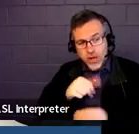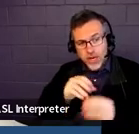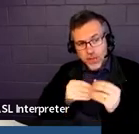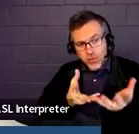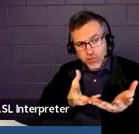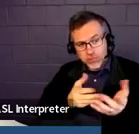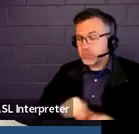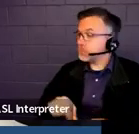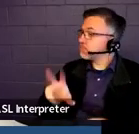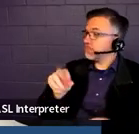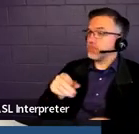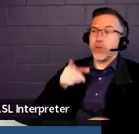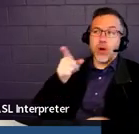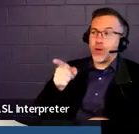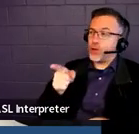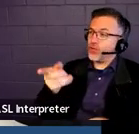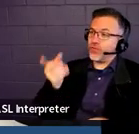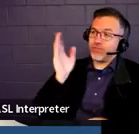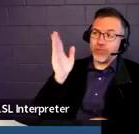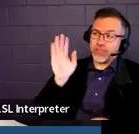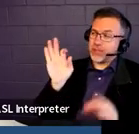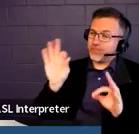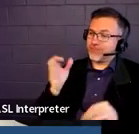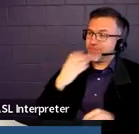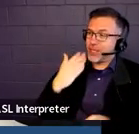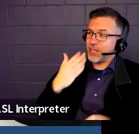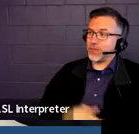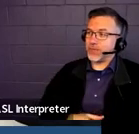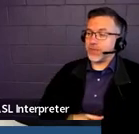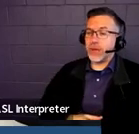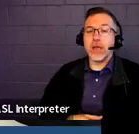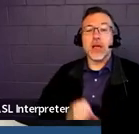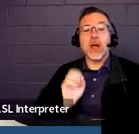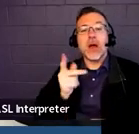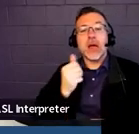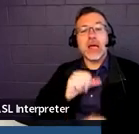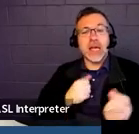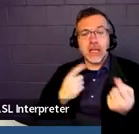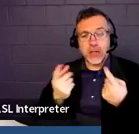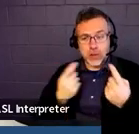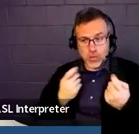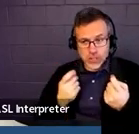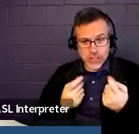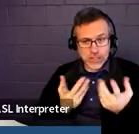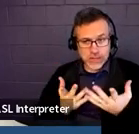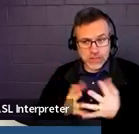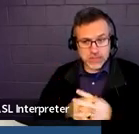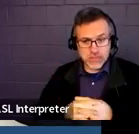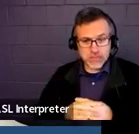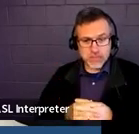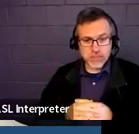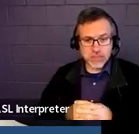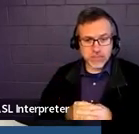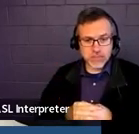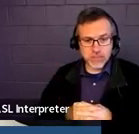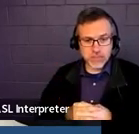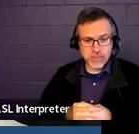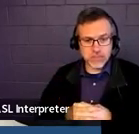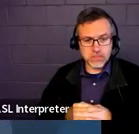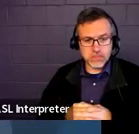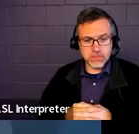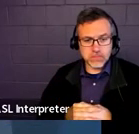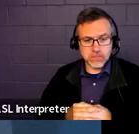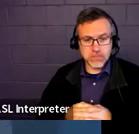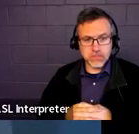you've articulated it very nicely. Thank you. Any questions on this? Is the original? Nope, it's the left. All right.